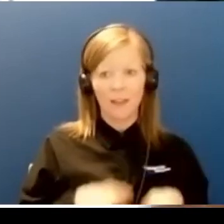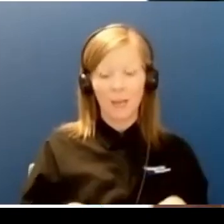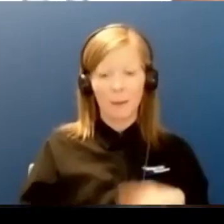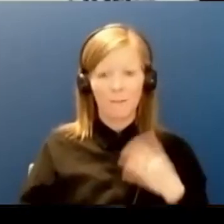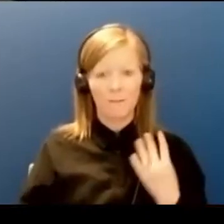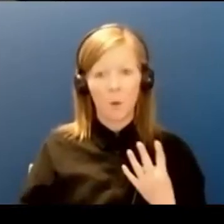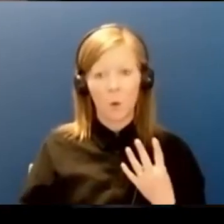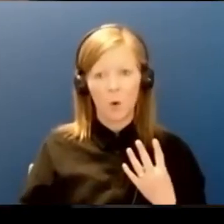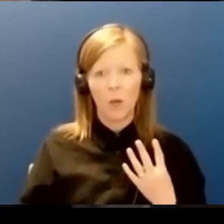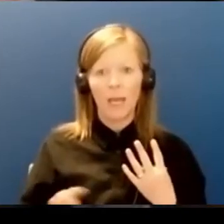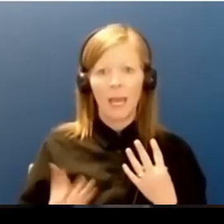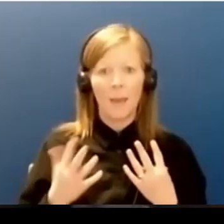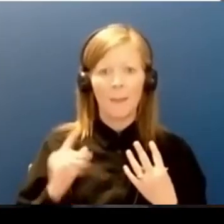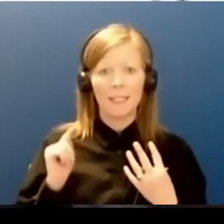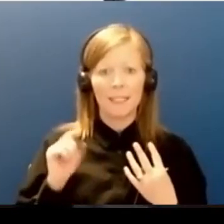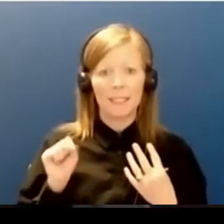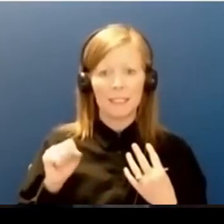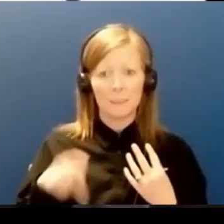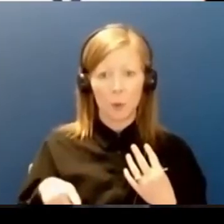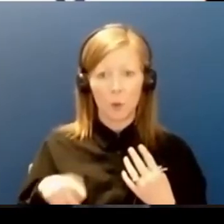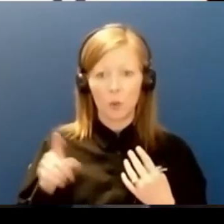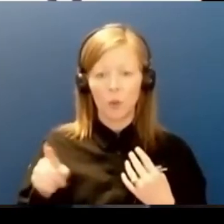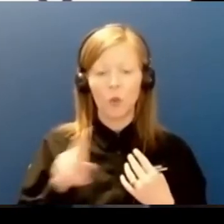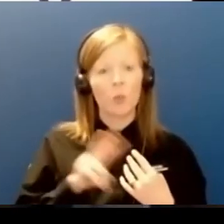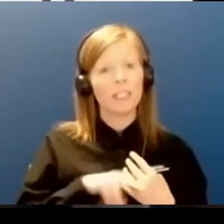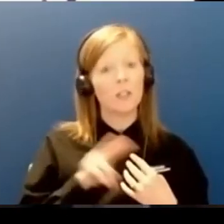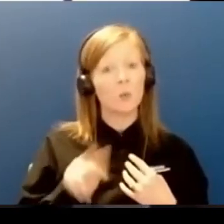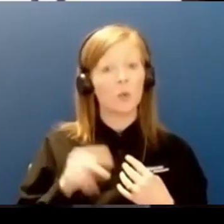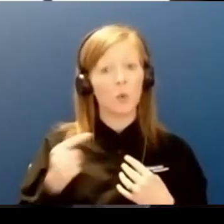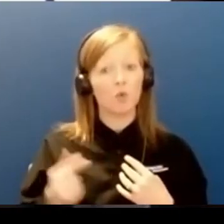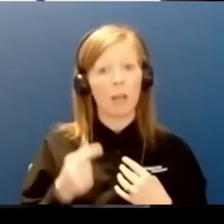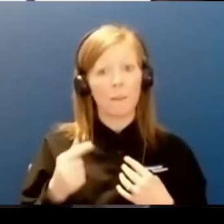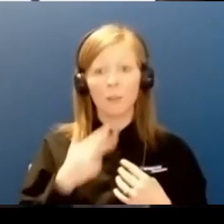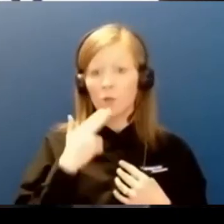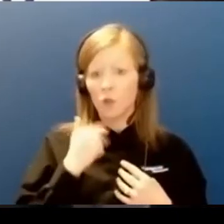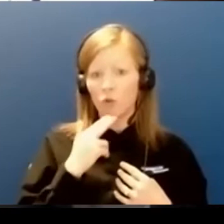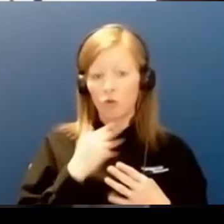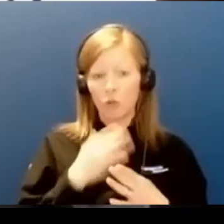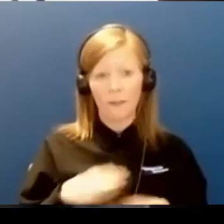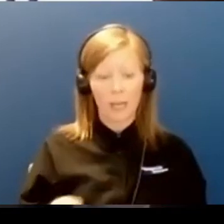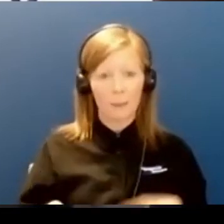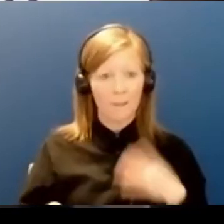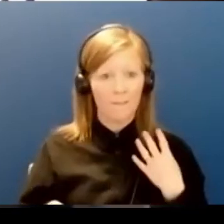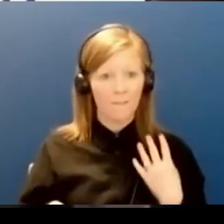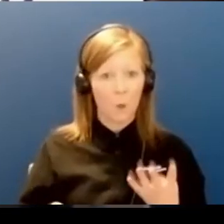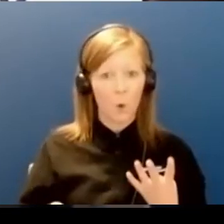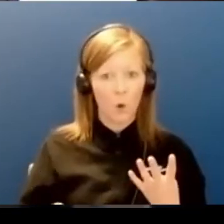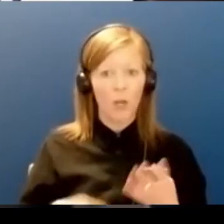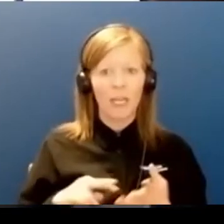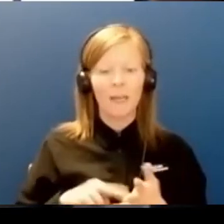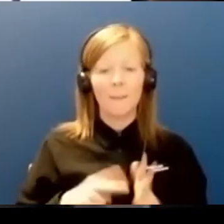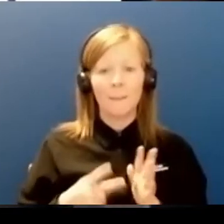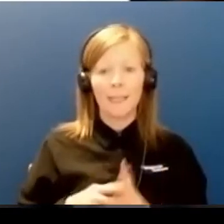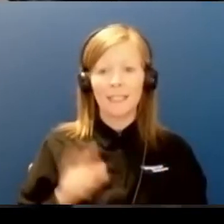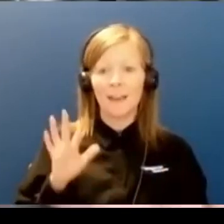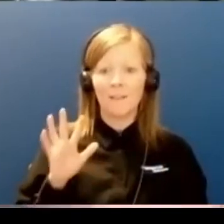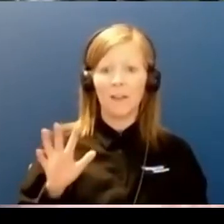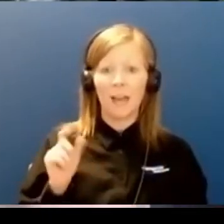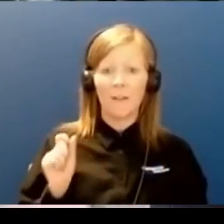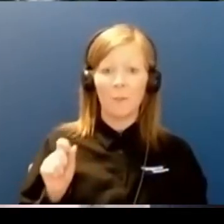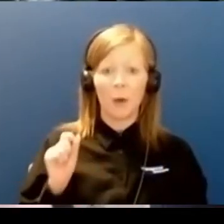juice, you'll see here, there's 22 grams of sugar. We divide that by 4, and that gives you 5.5